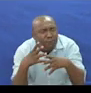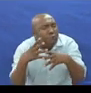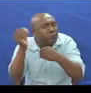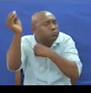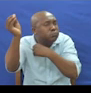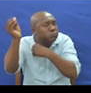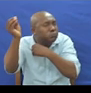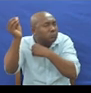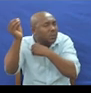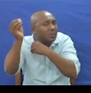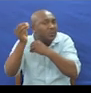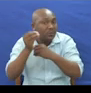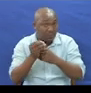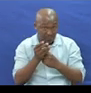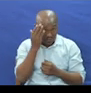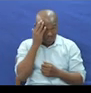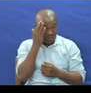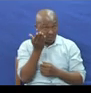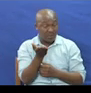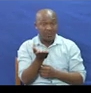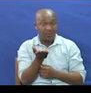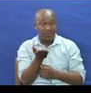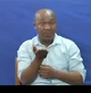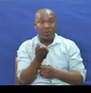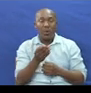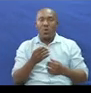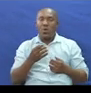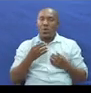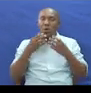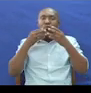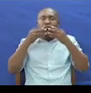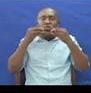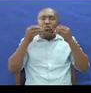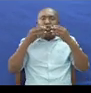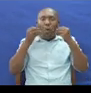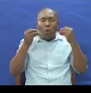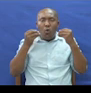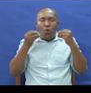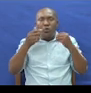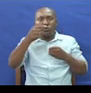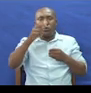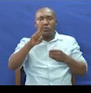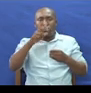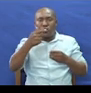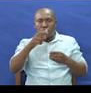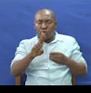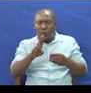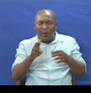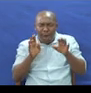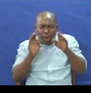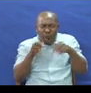You know what? Tutu the cat was too big to pass through the